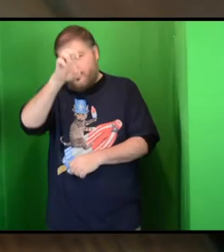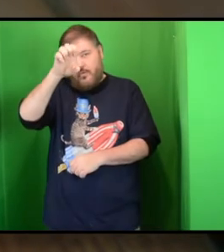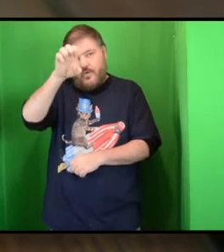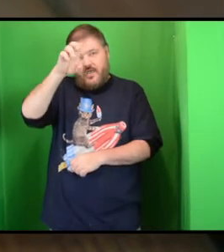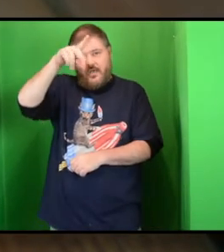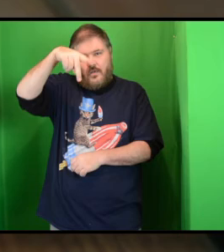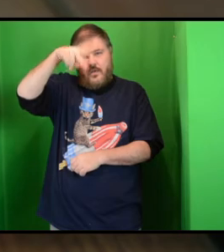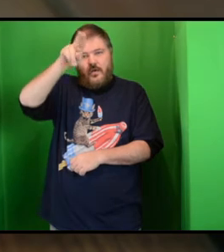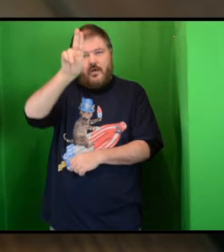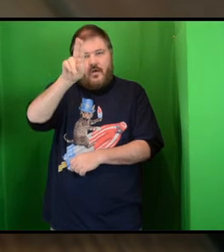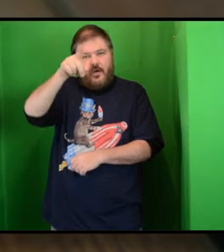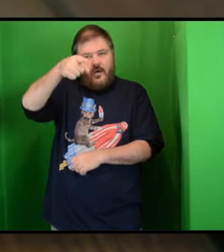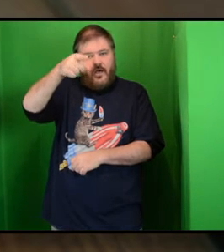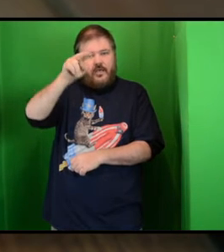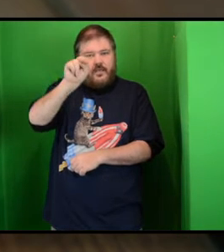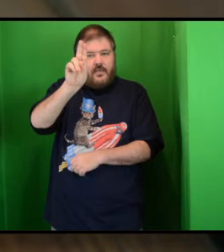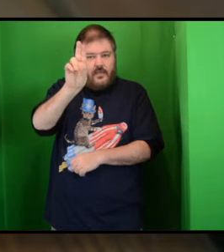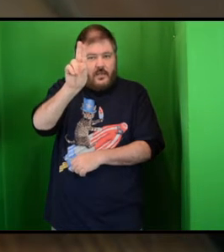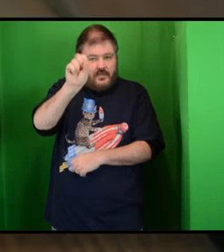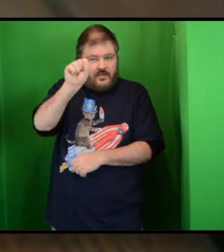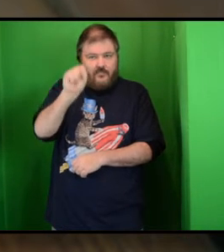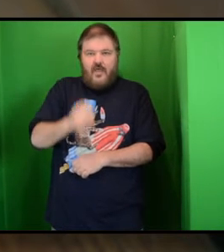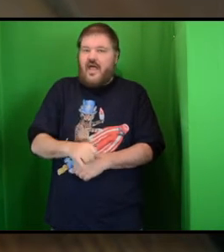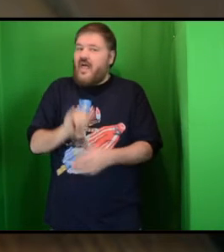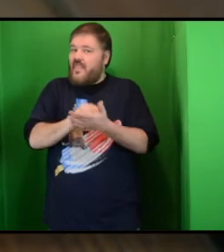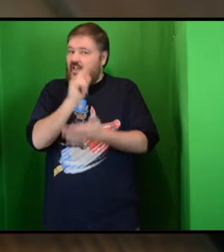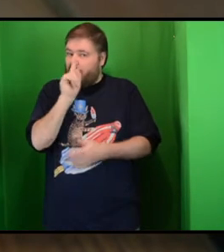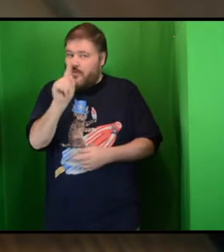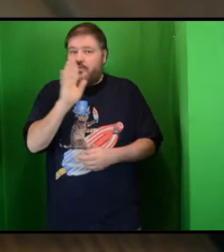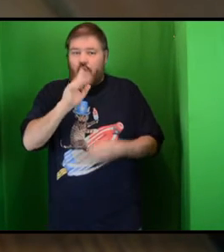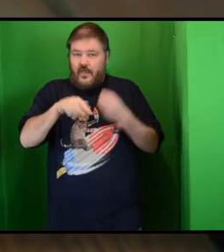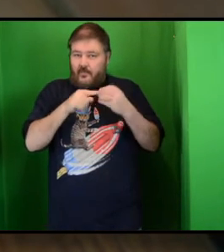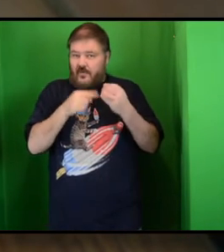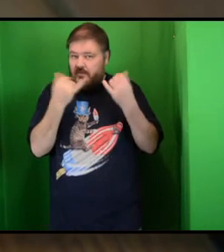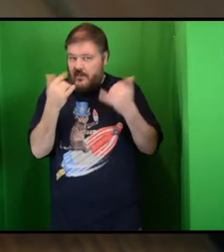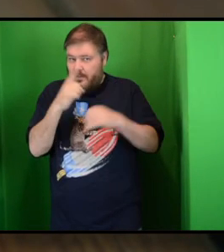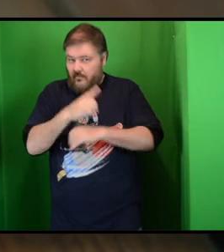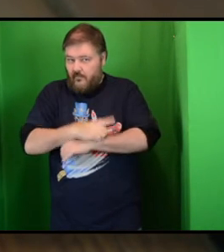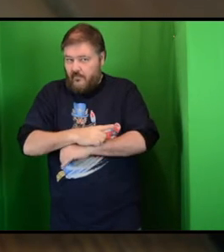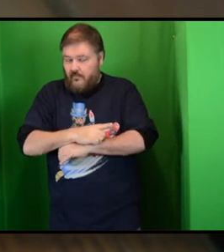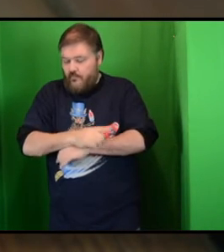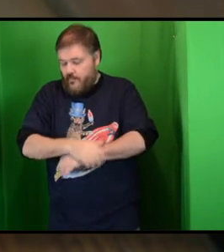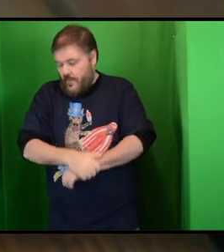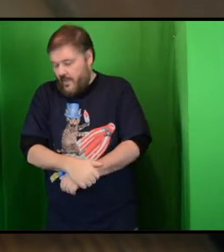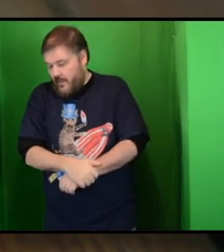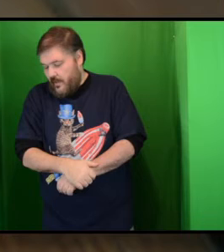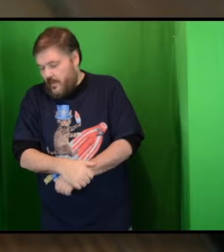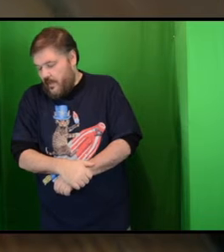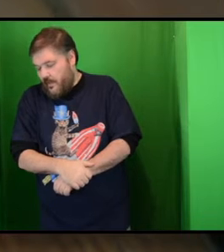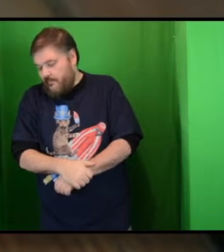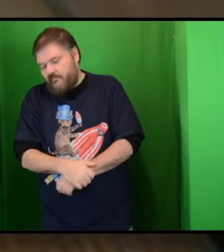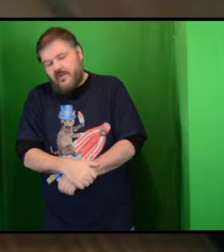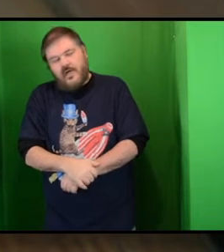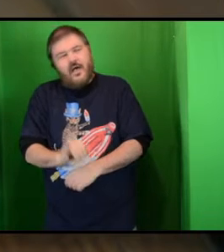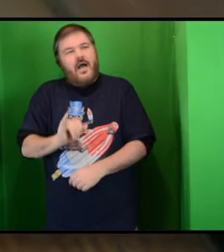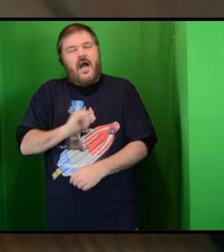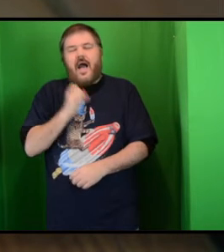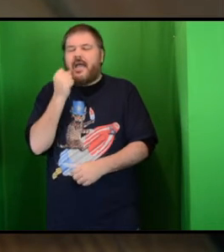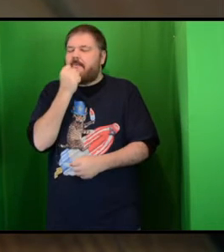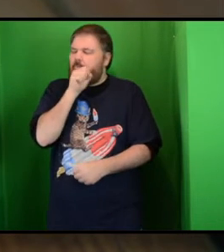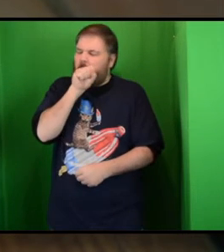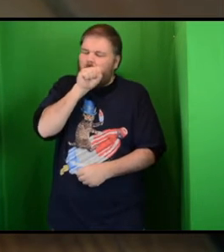and I think they really did a better job on his head in this little